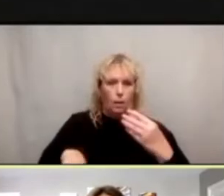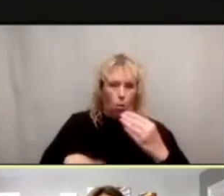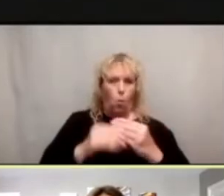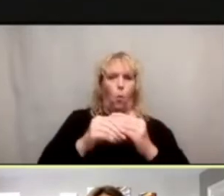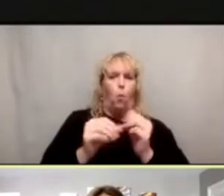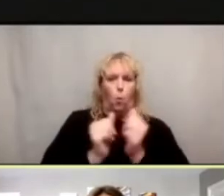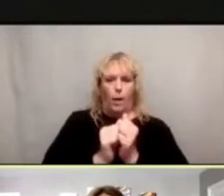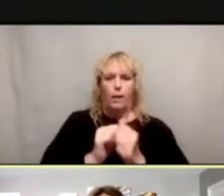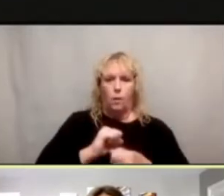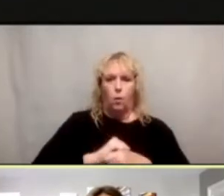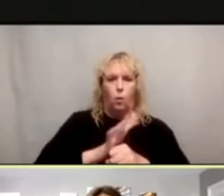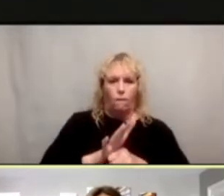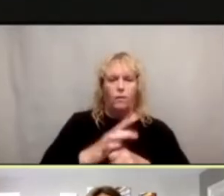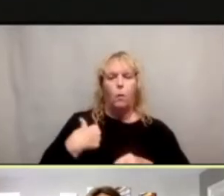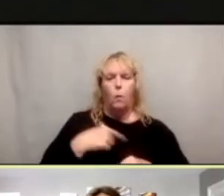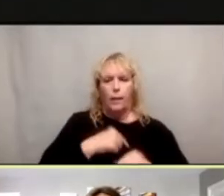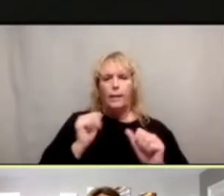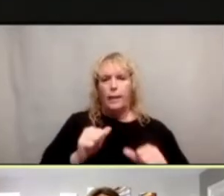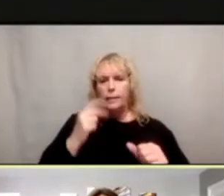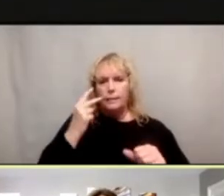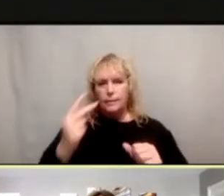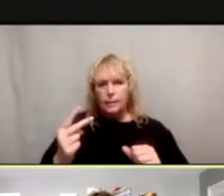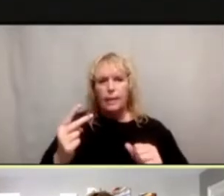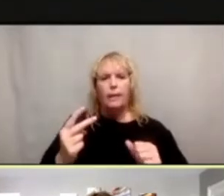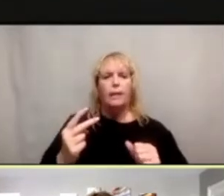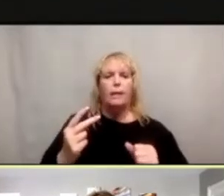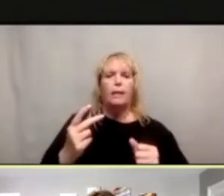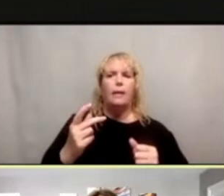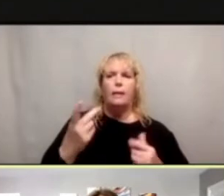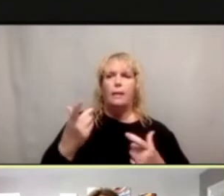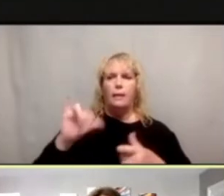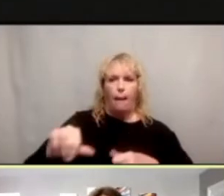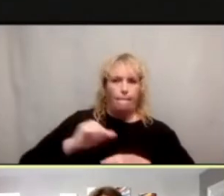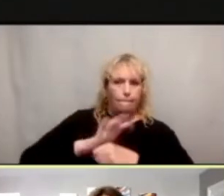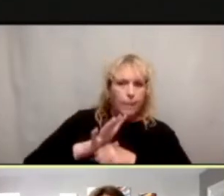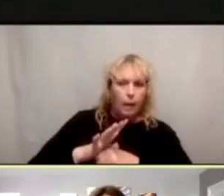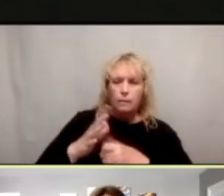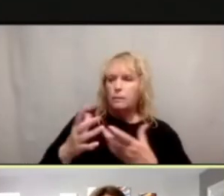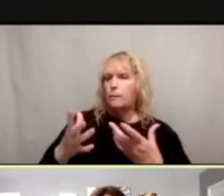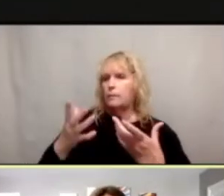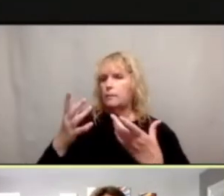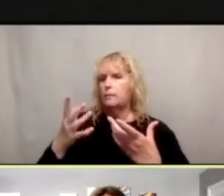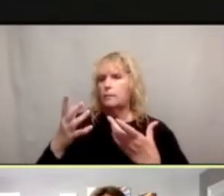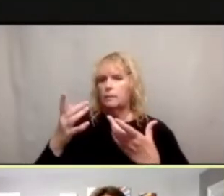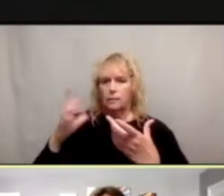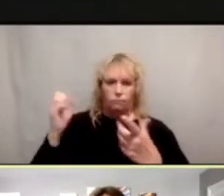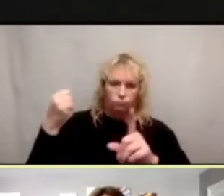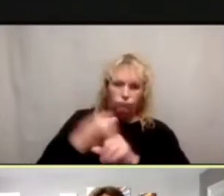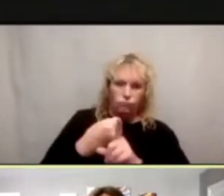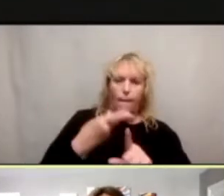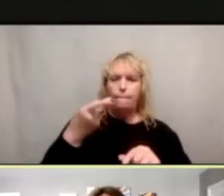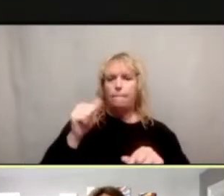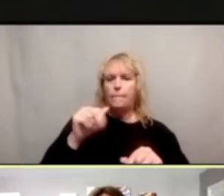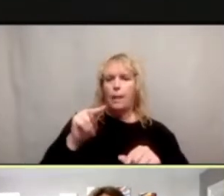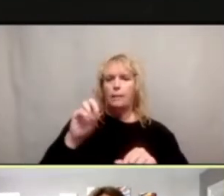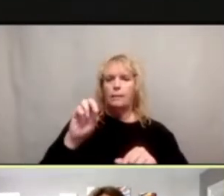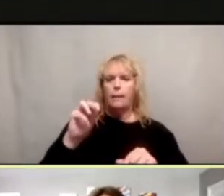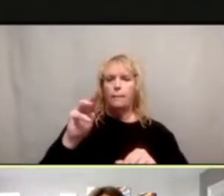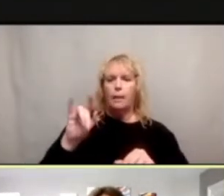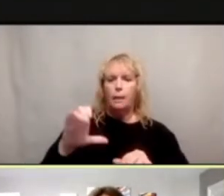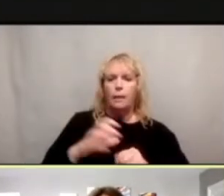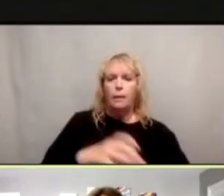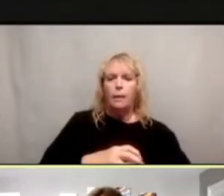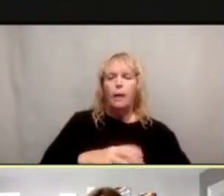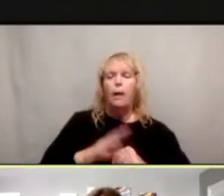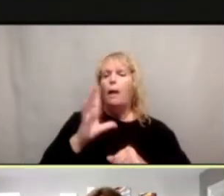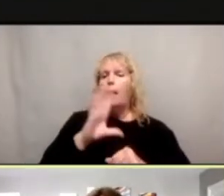experienced and observed or witnessed converging pandemics, including a mental health crisis. So my focus for this